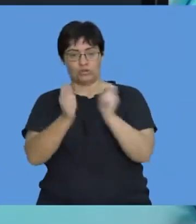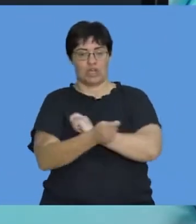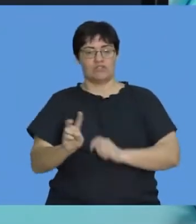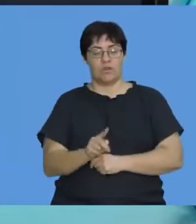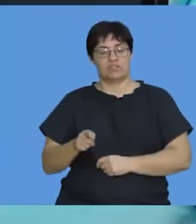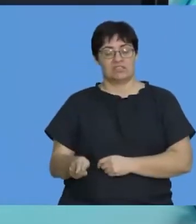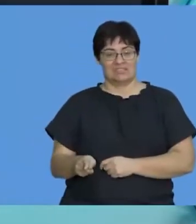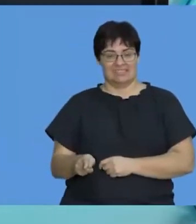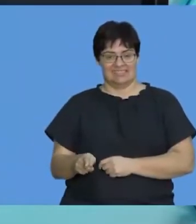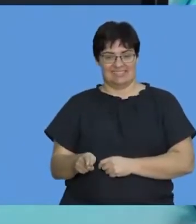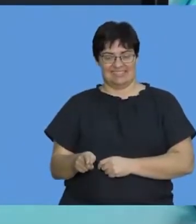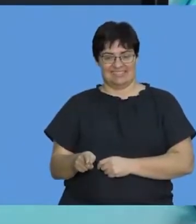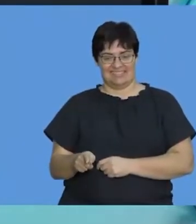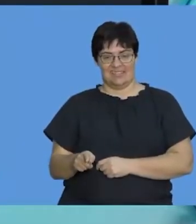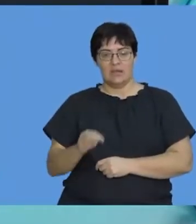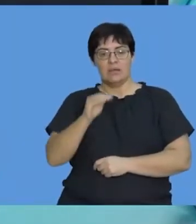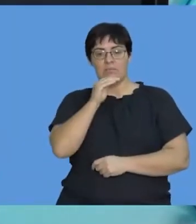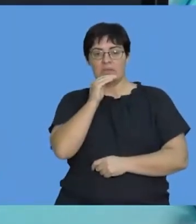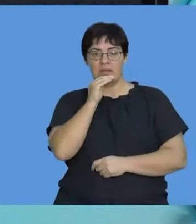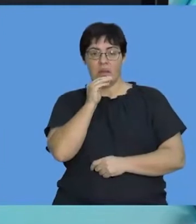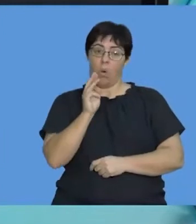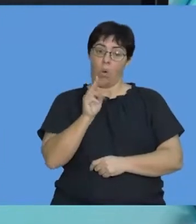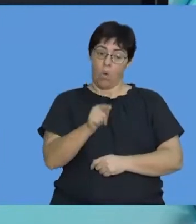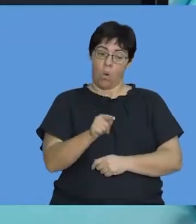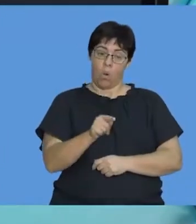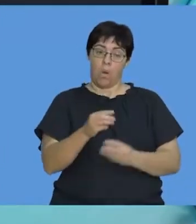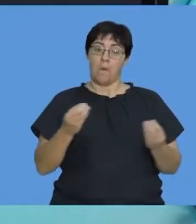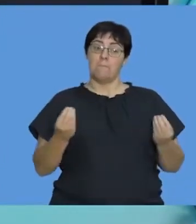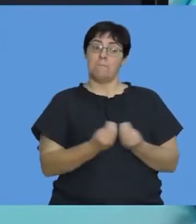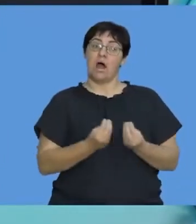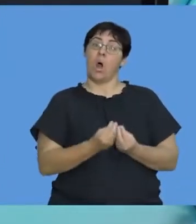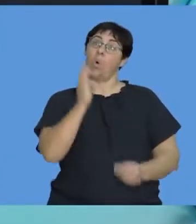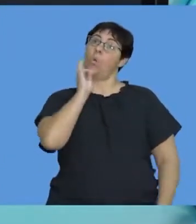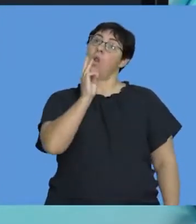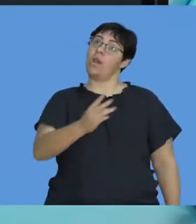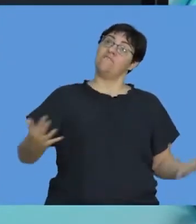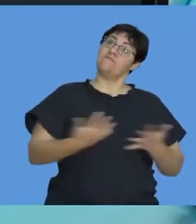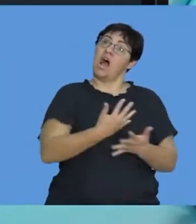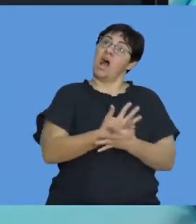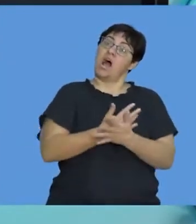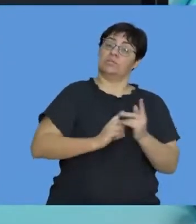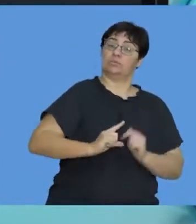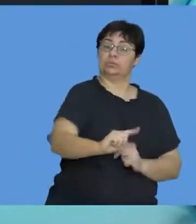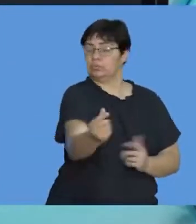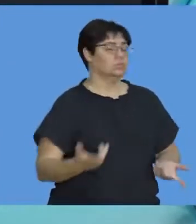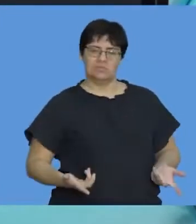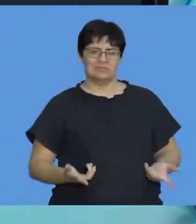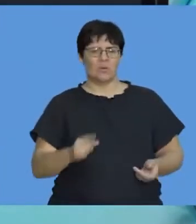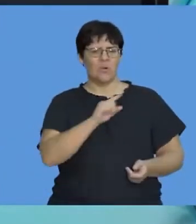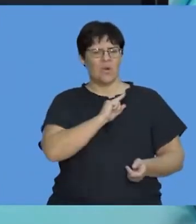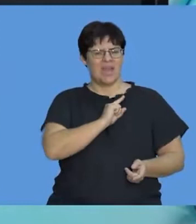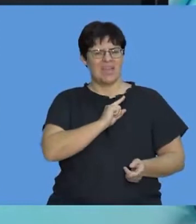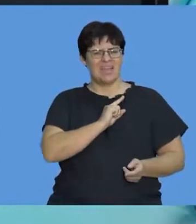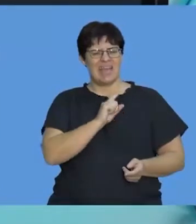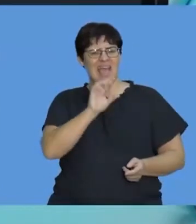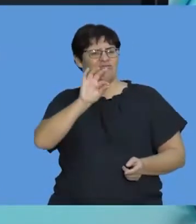changes. It doesn't mean that it's going to get faster, and I'm making a big deal out of this because in everyday language,